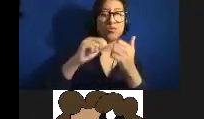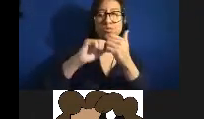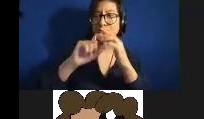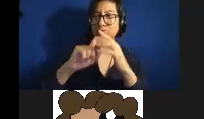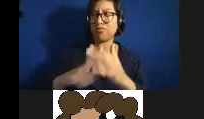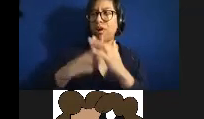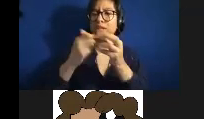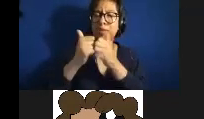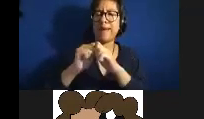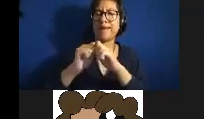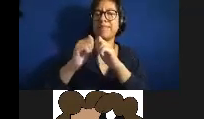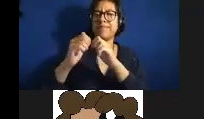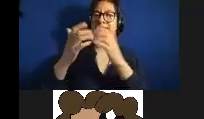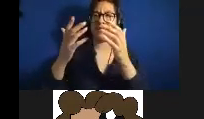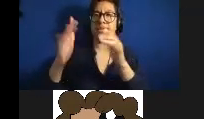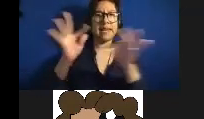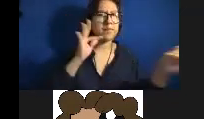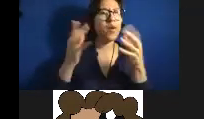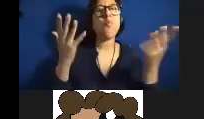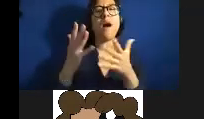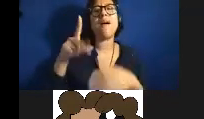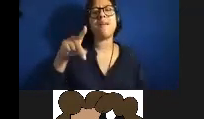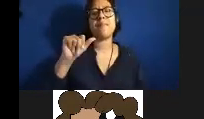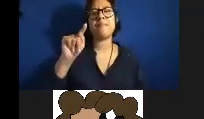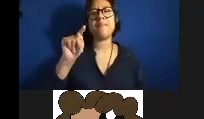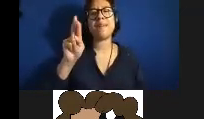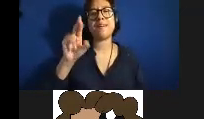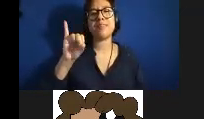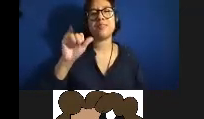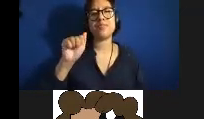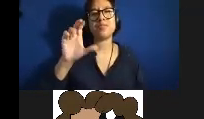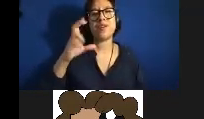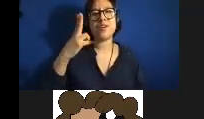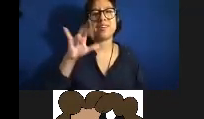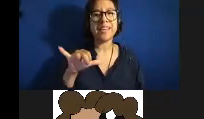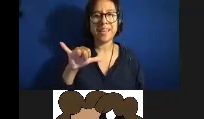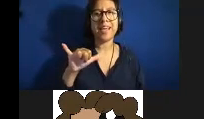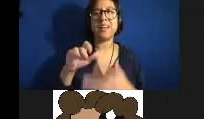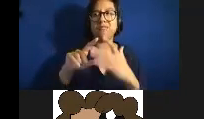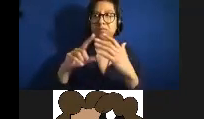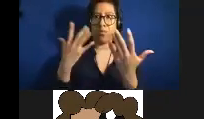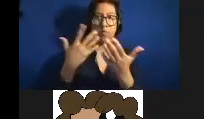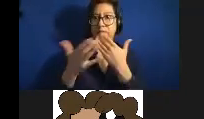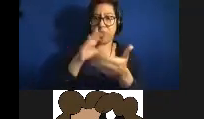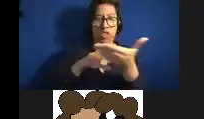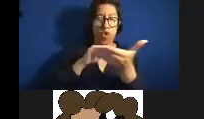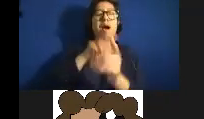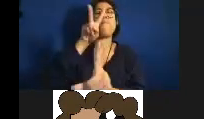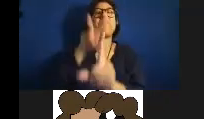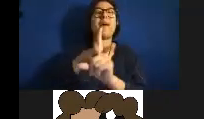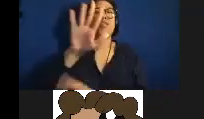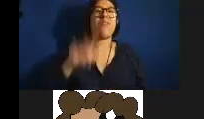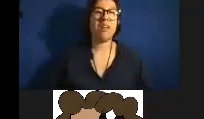able to explain it so eloquently and like put into practice what they learned. In particular, I think for